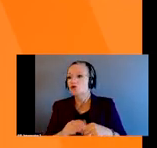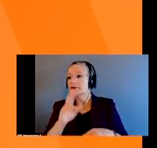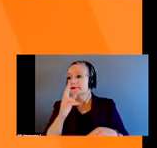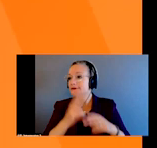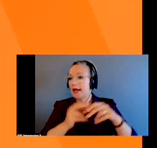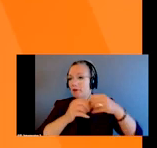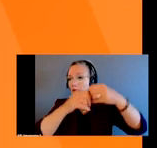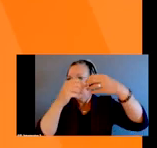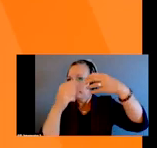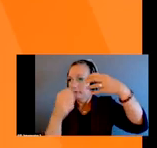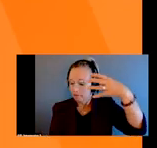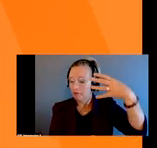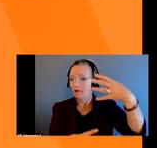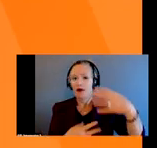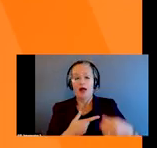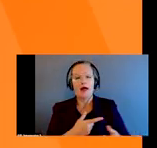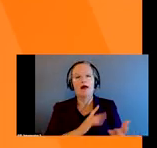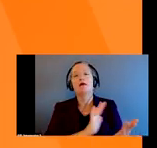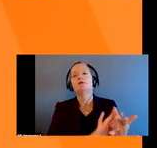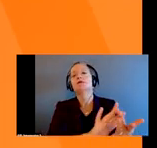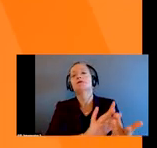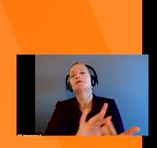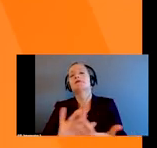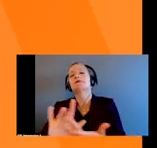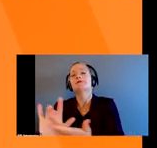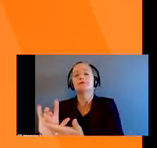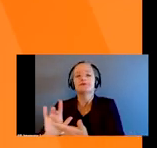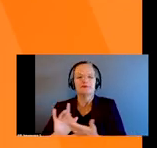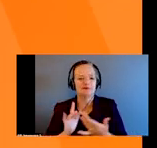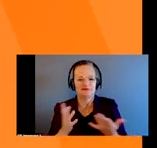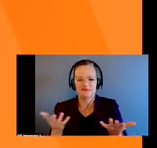we're just recreating what it would feel like going to a trade